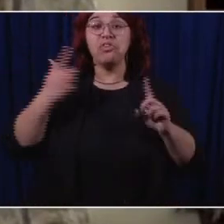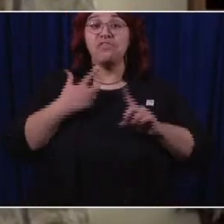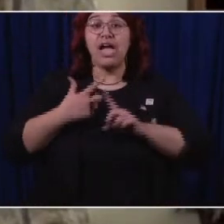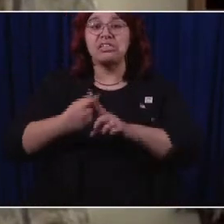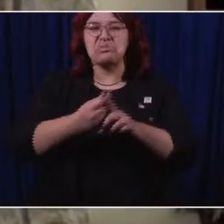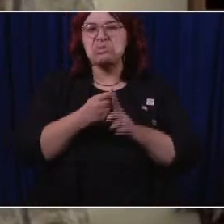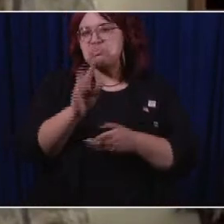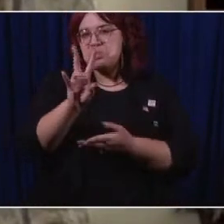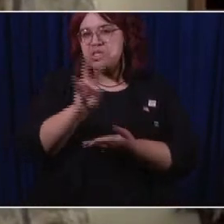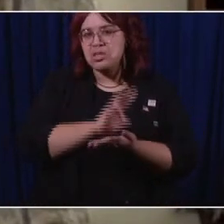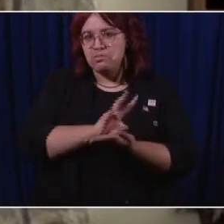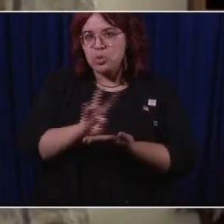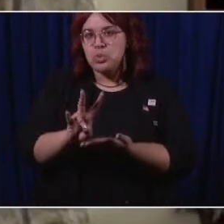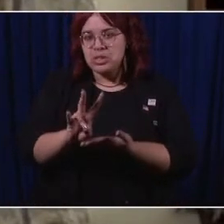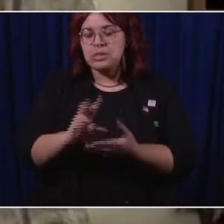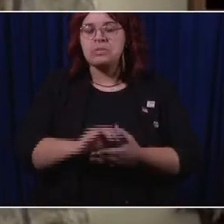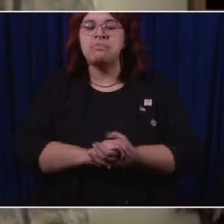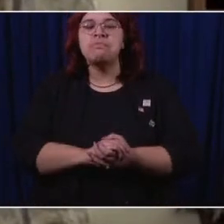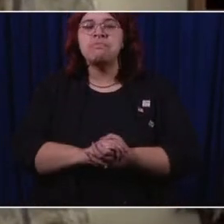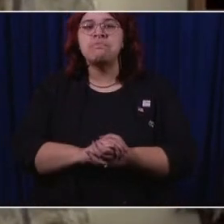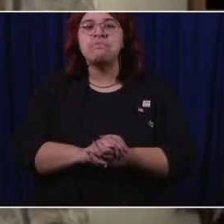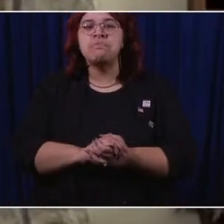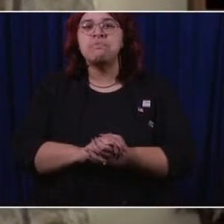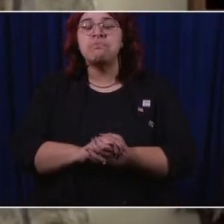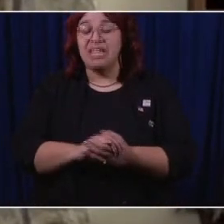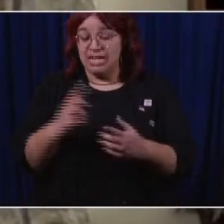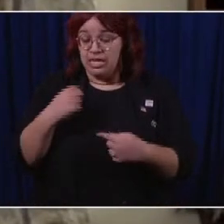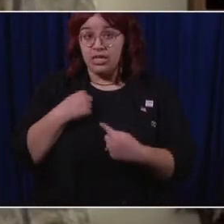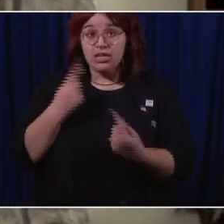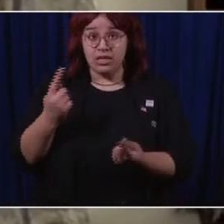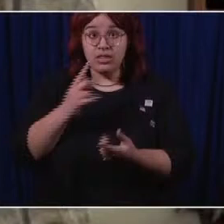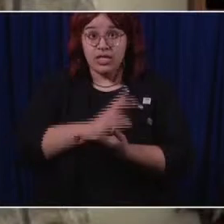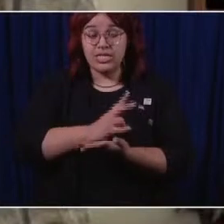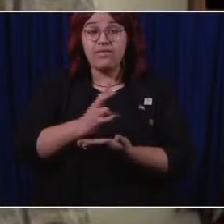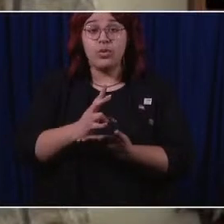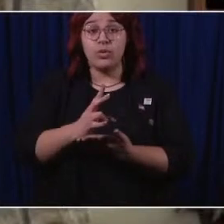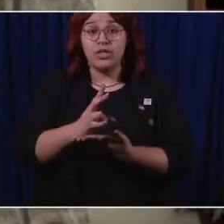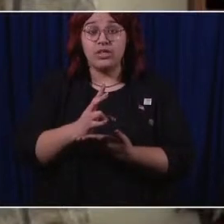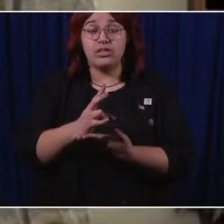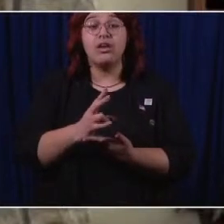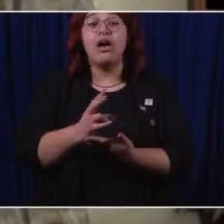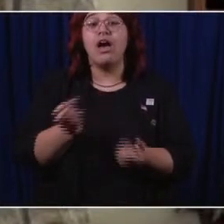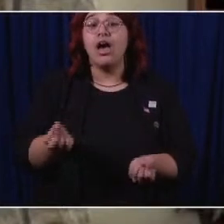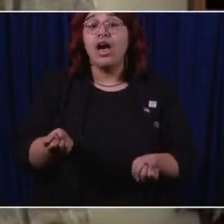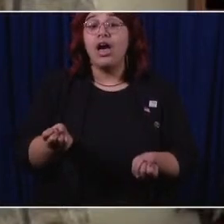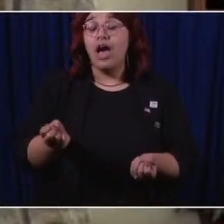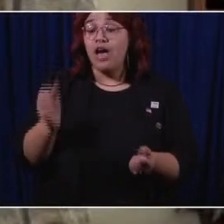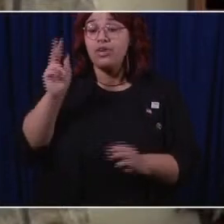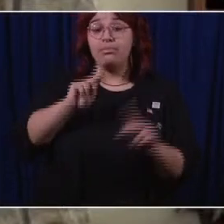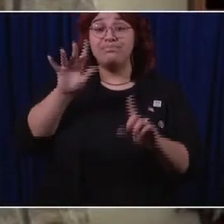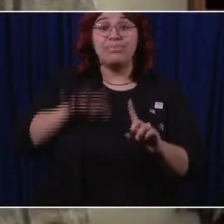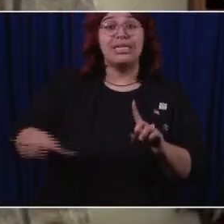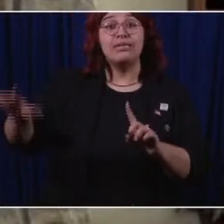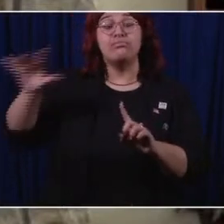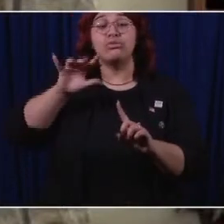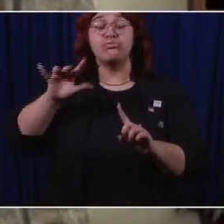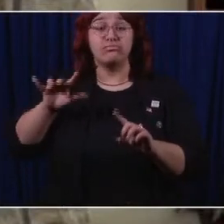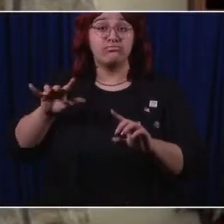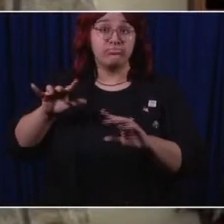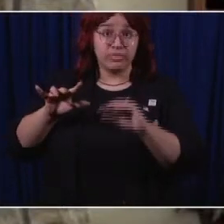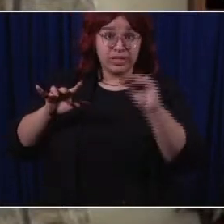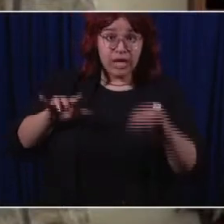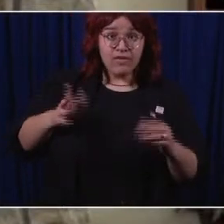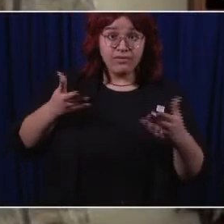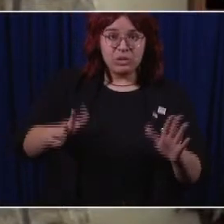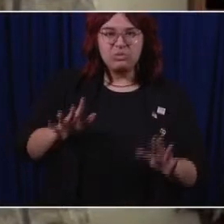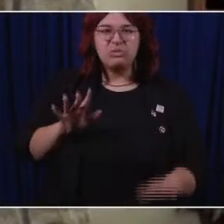vaccinating Ohioans. And in that 7 weeks, we're only now up to 8% of the population. I know you say